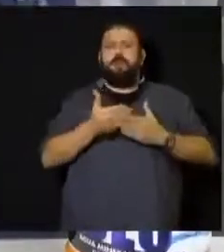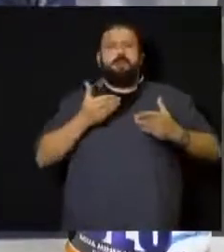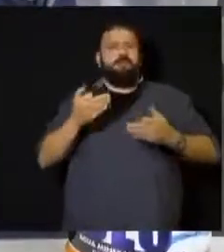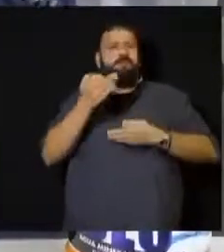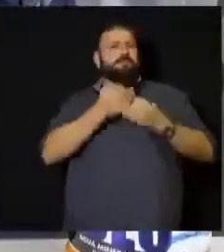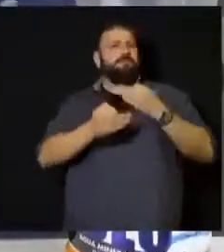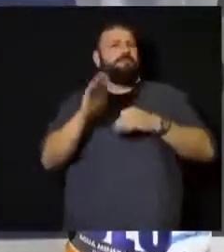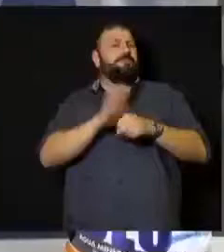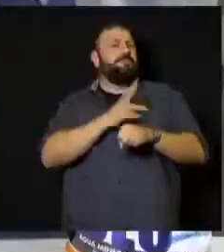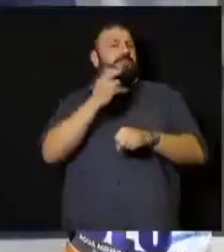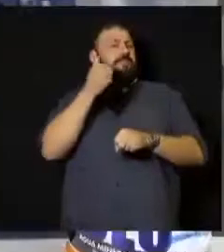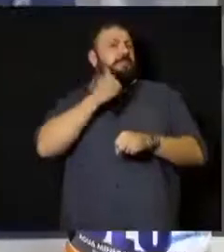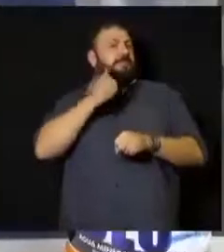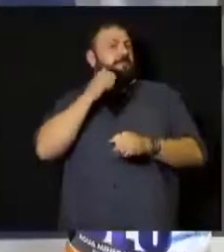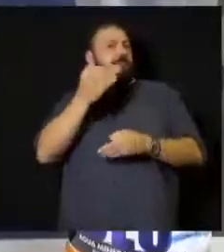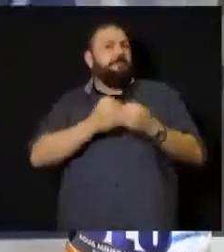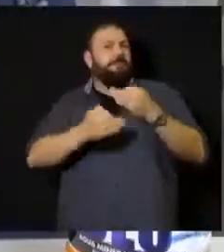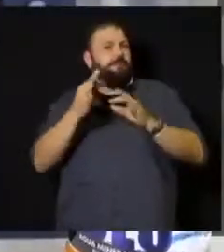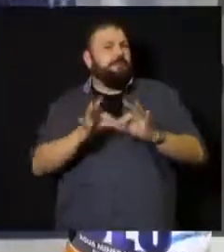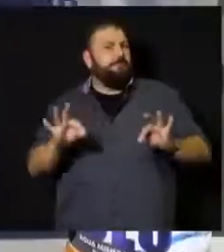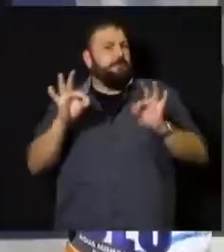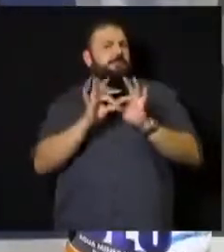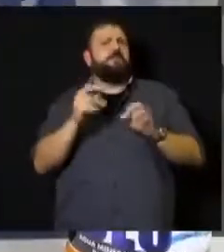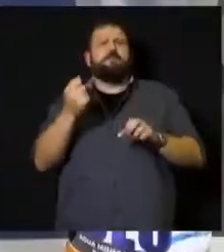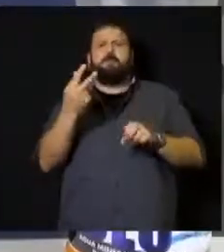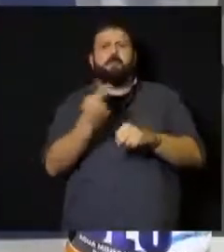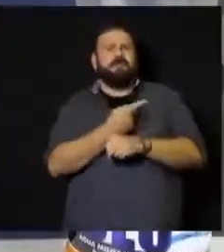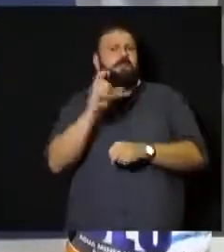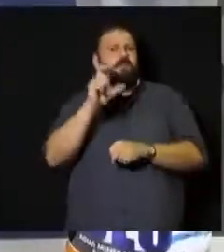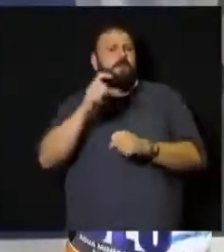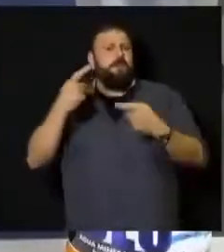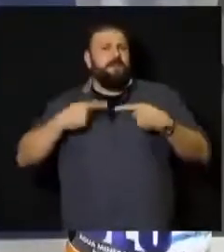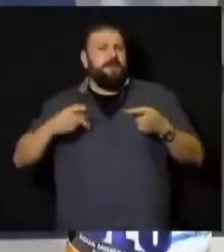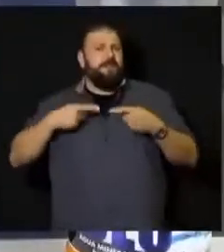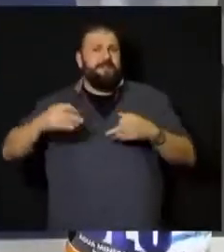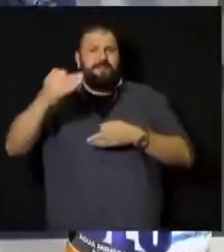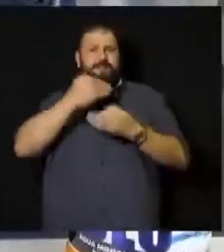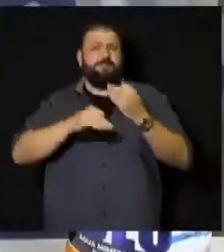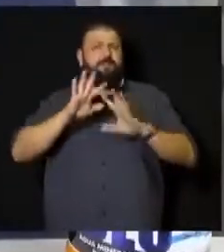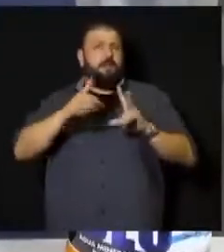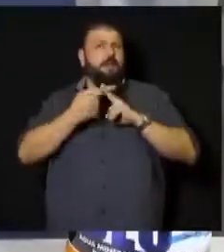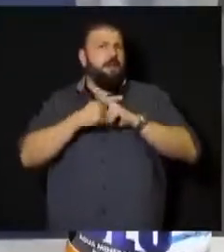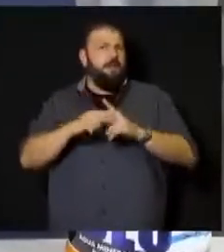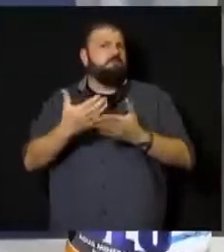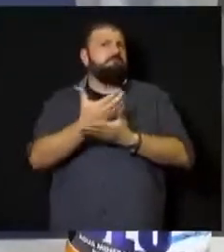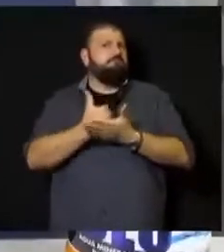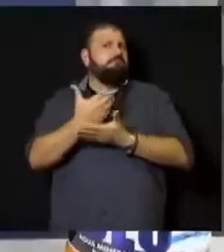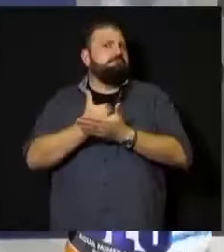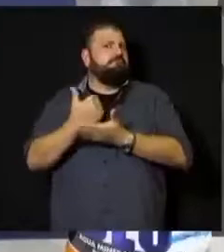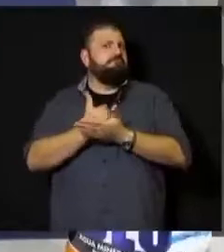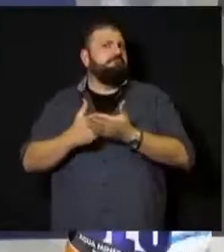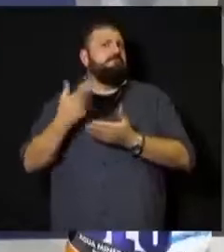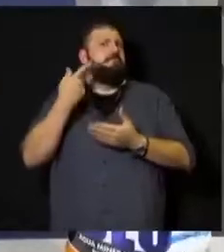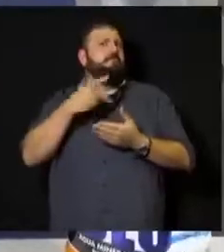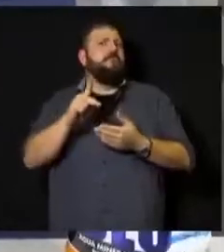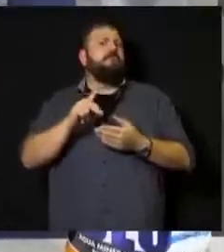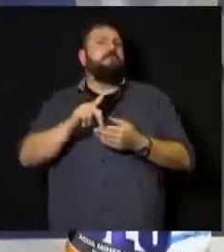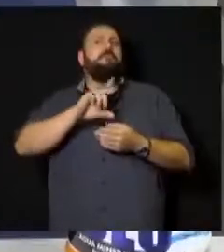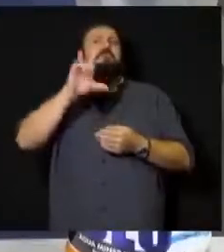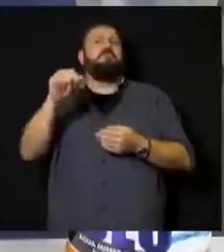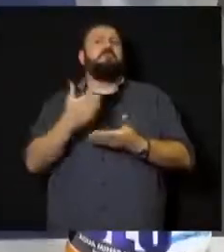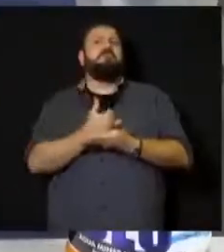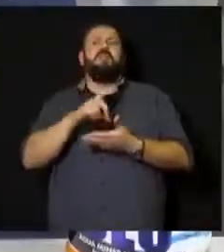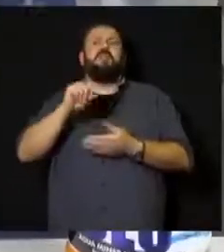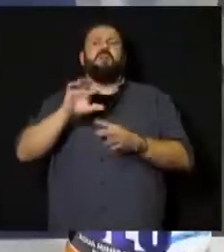step that we're living is the virtual part. What happens? There are people who are creating income, but